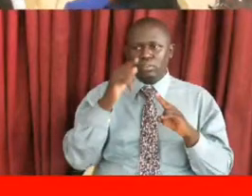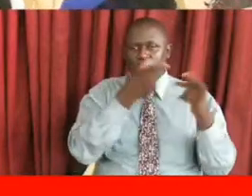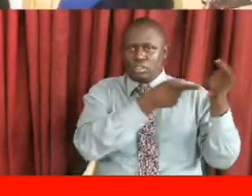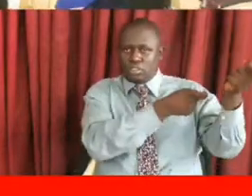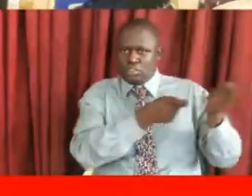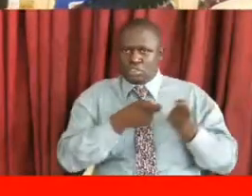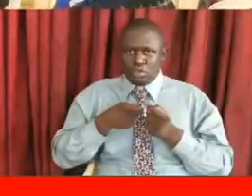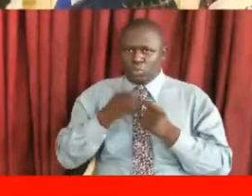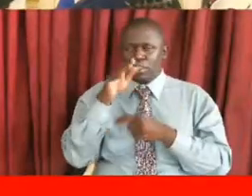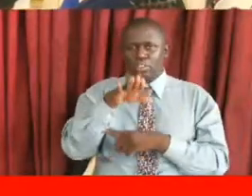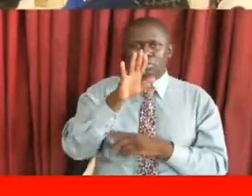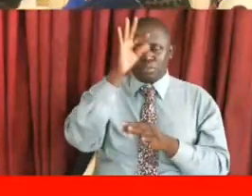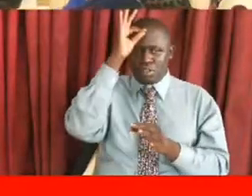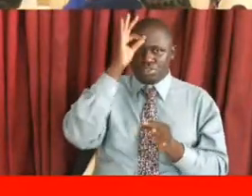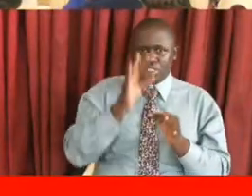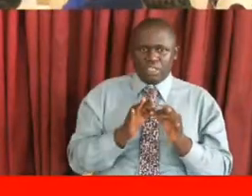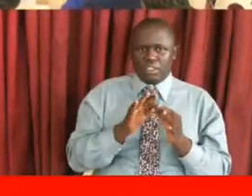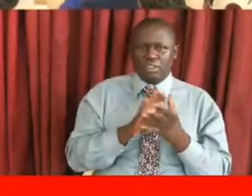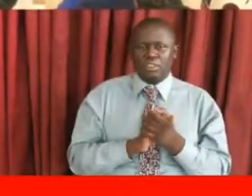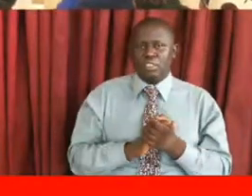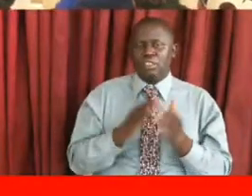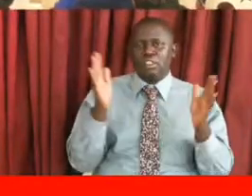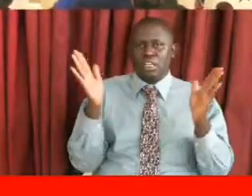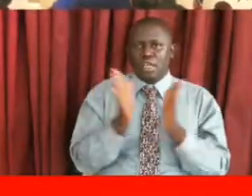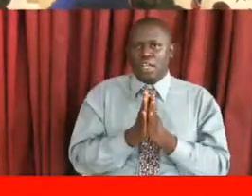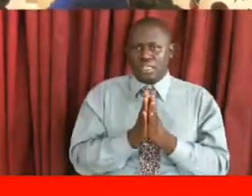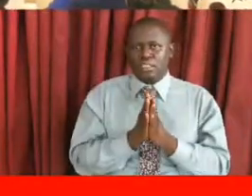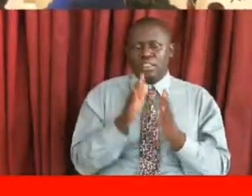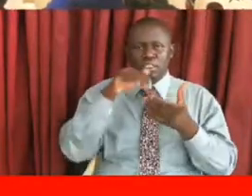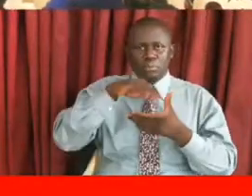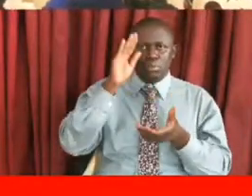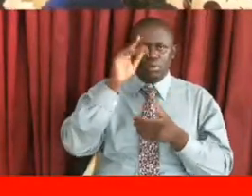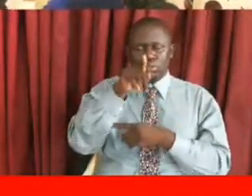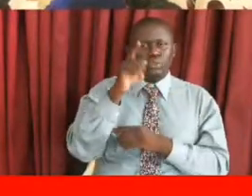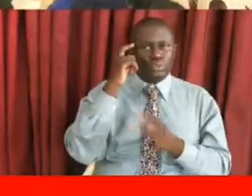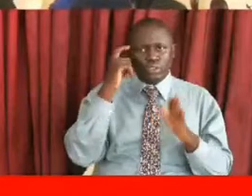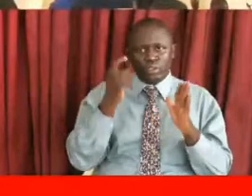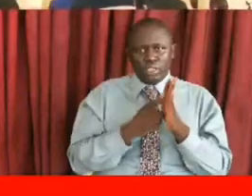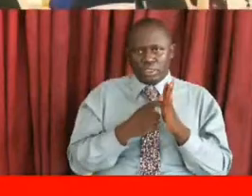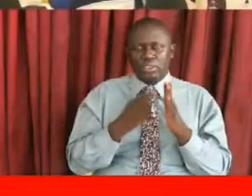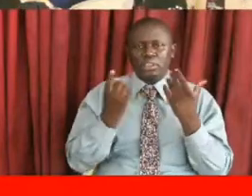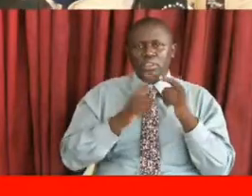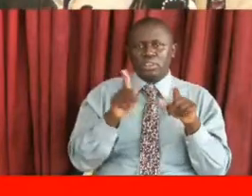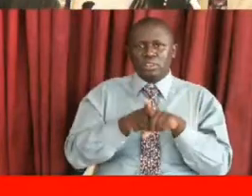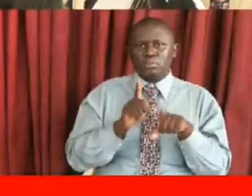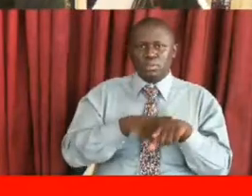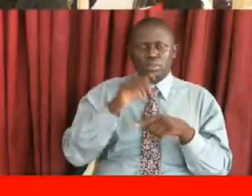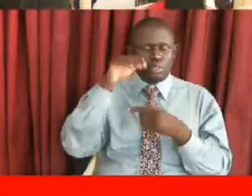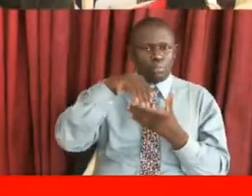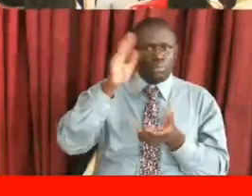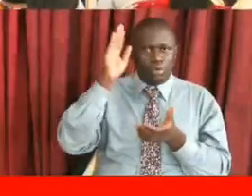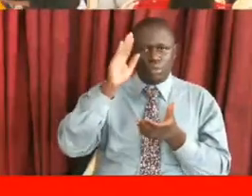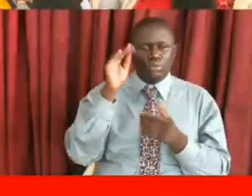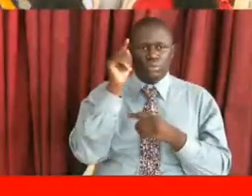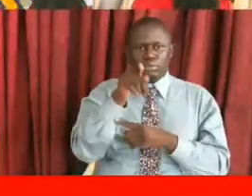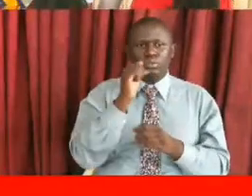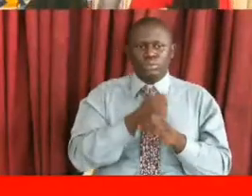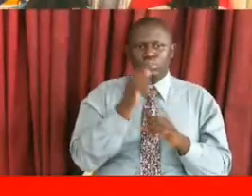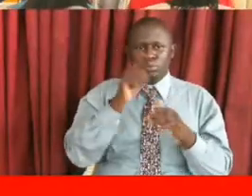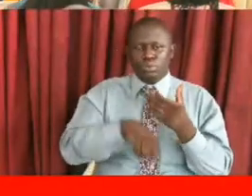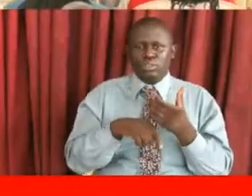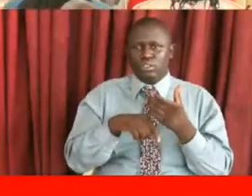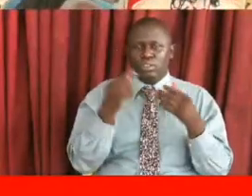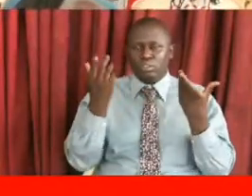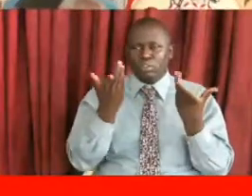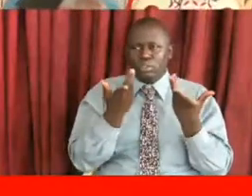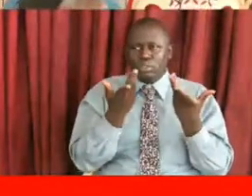your faith in his presence and the more you recognize his presence the more you unlock his power the more you